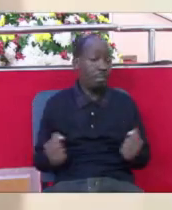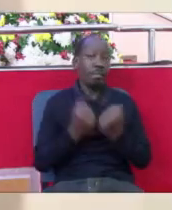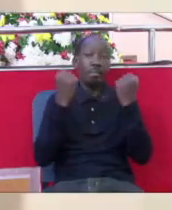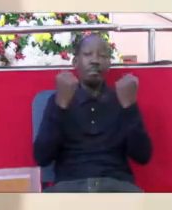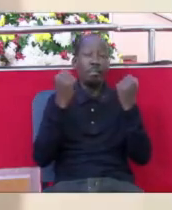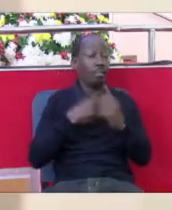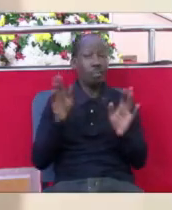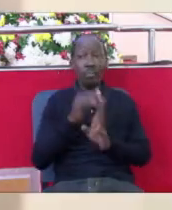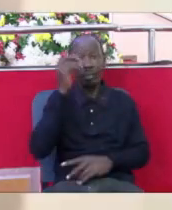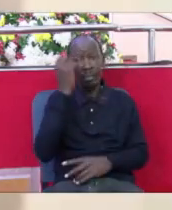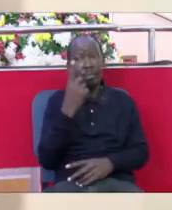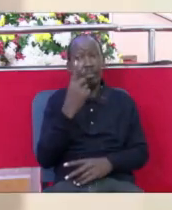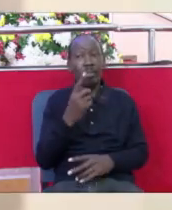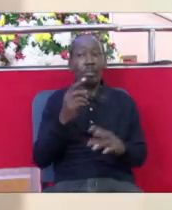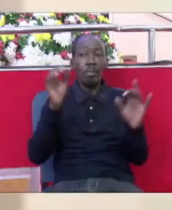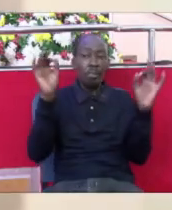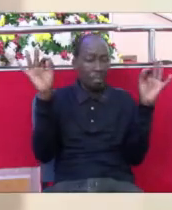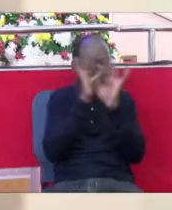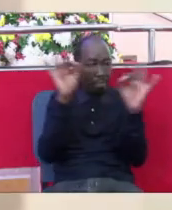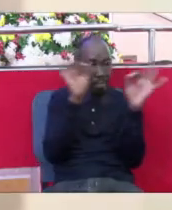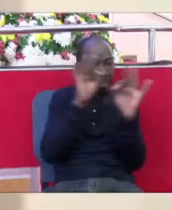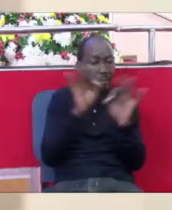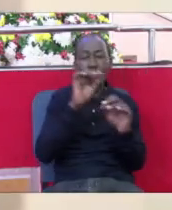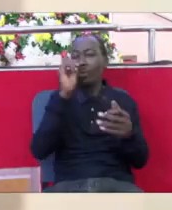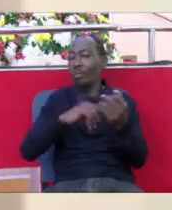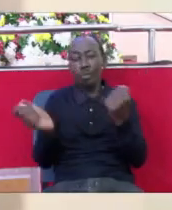fathomed. Miracles that cannot be counted.